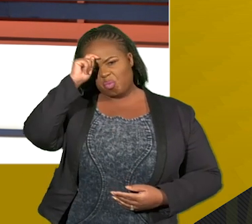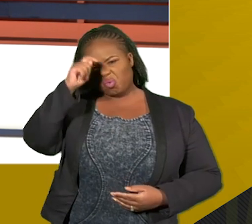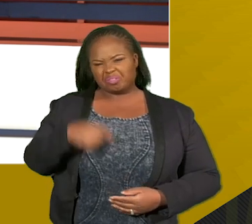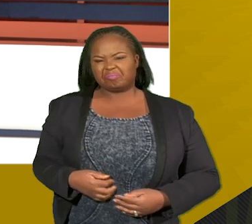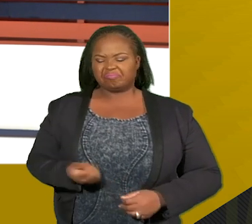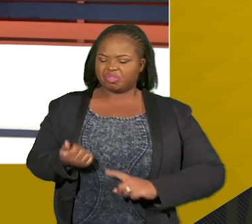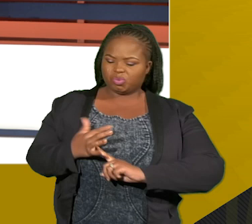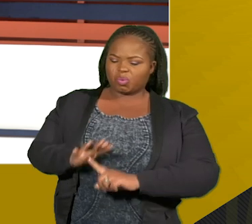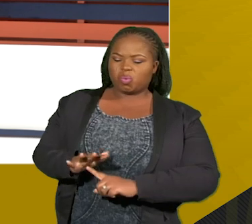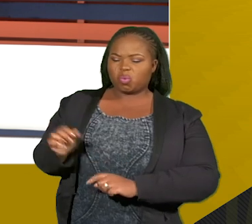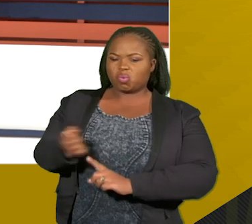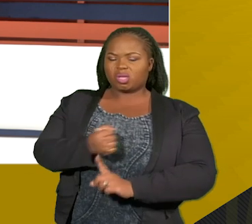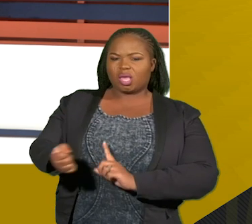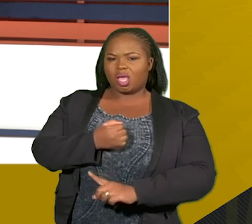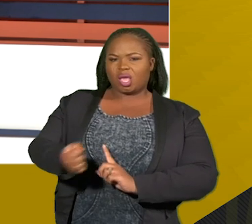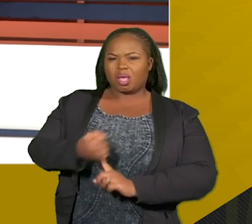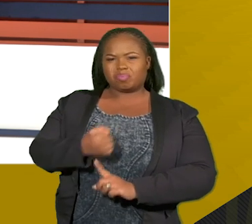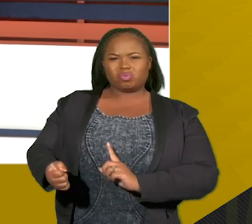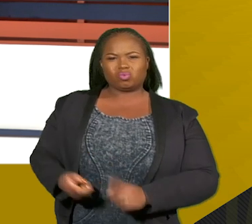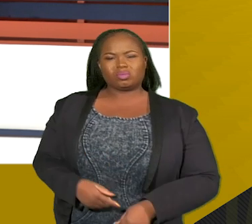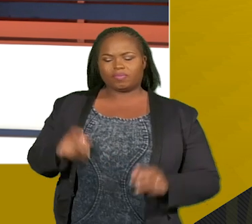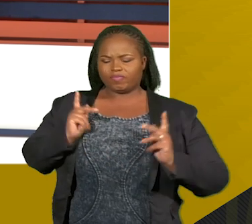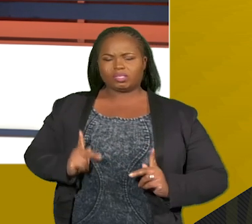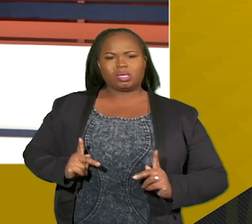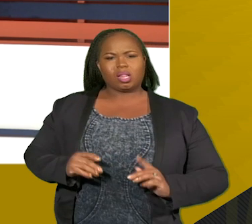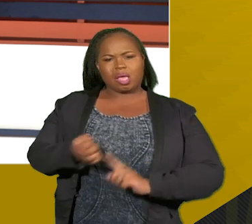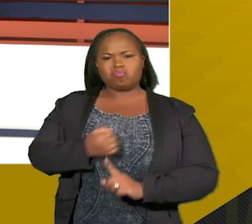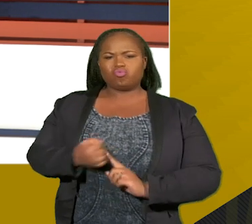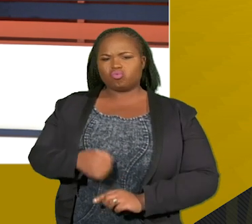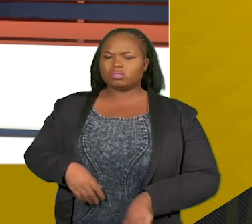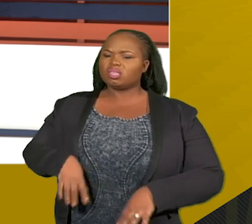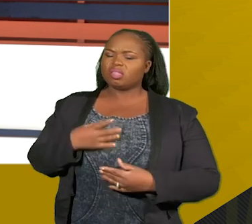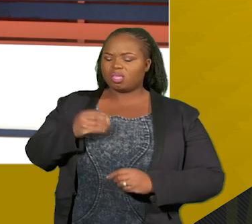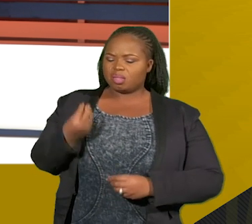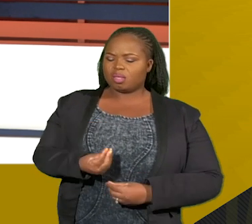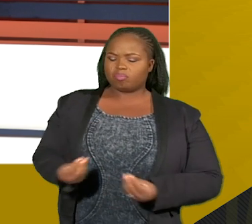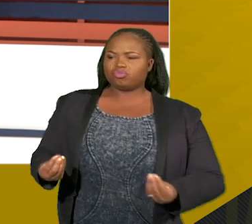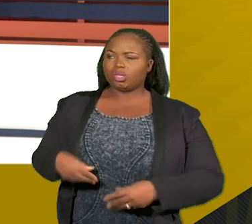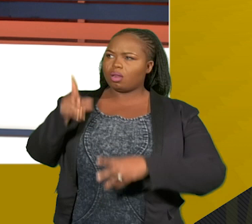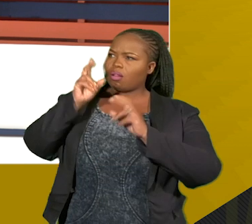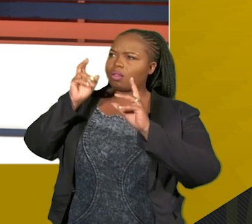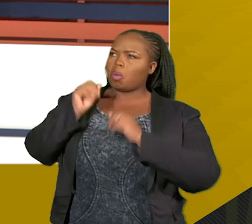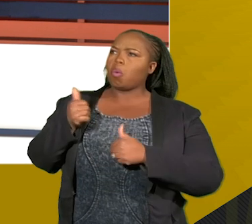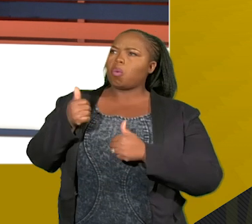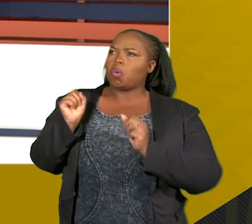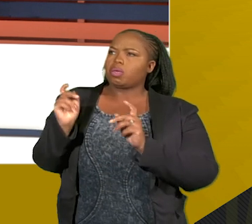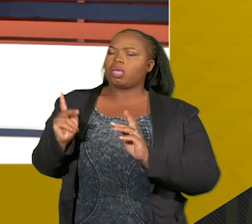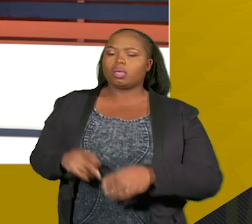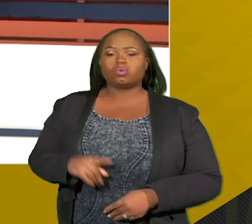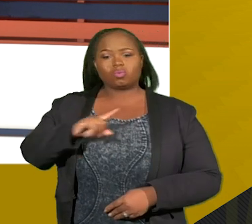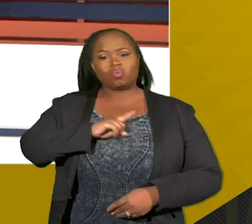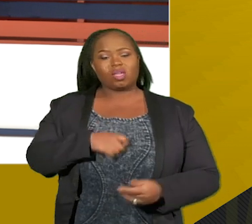hore abuse, and you know, all sorts of physical abuse are okay. 1 in 8 women in South Africa gets